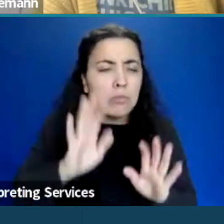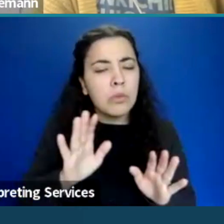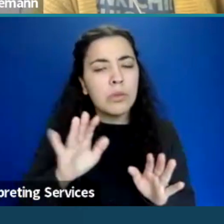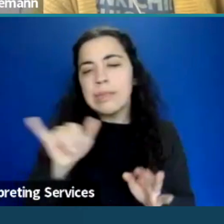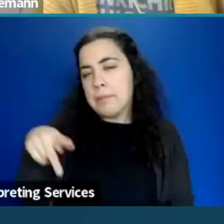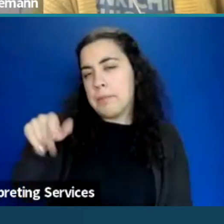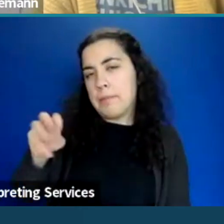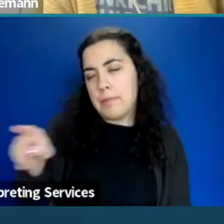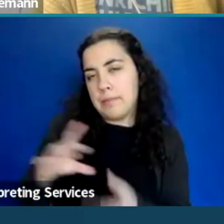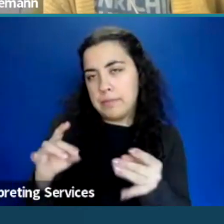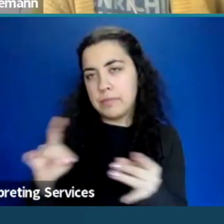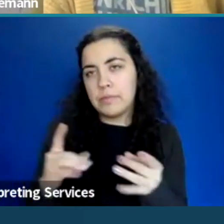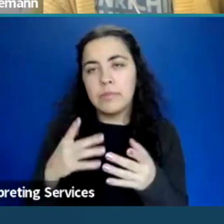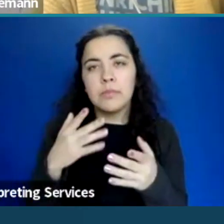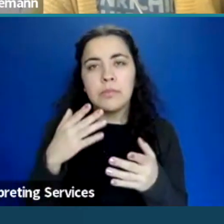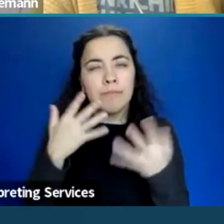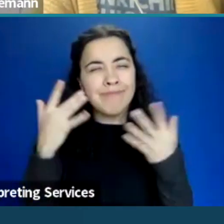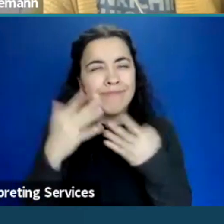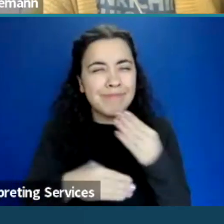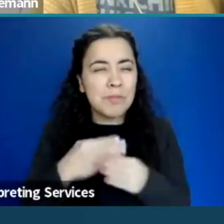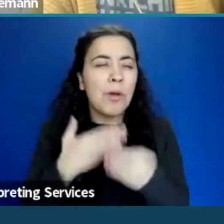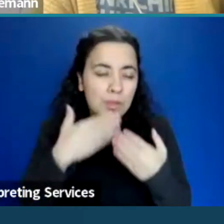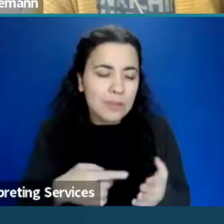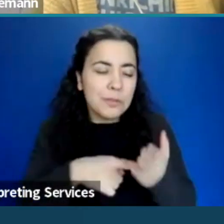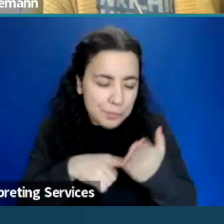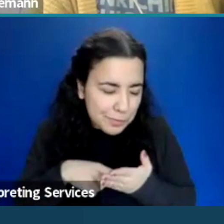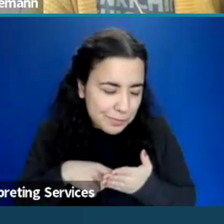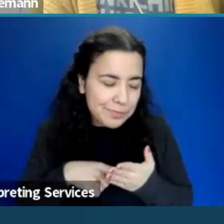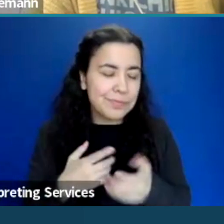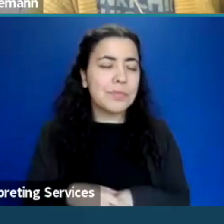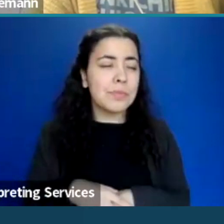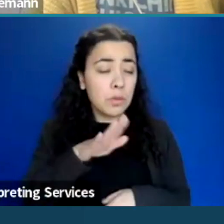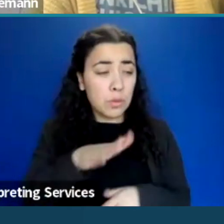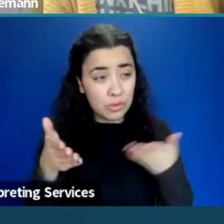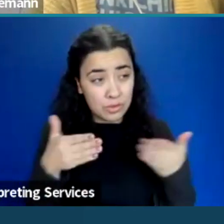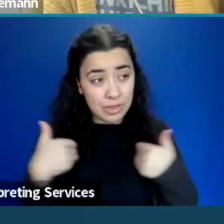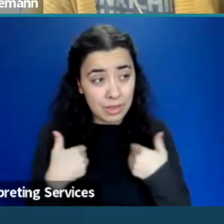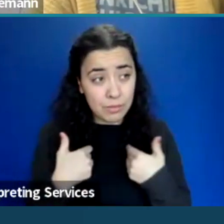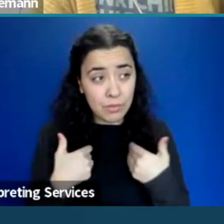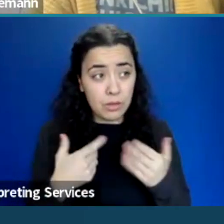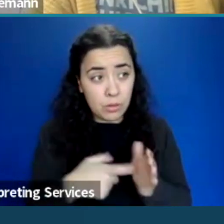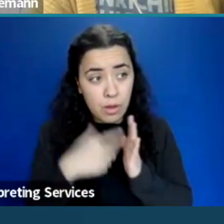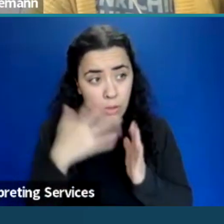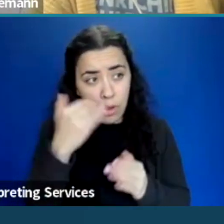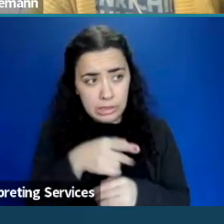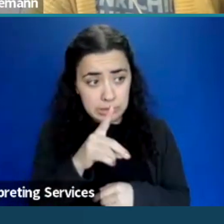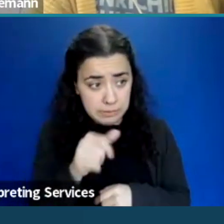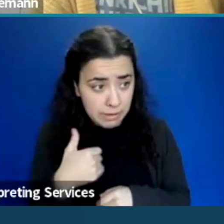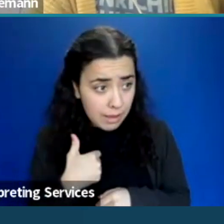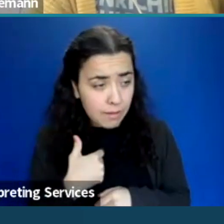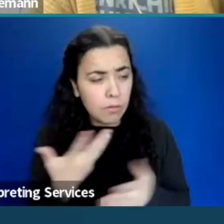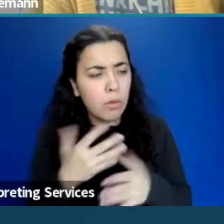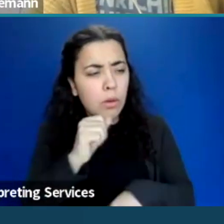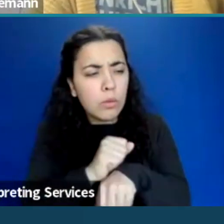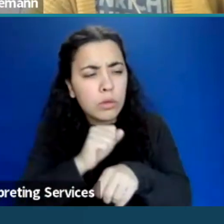and show customer service and just say, oh, thank you for showing that to me. Now, is your service animal required because of a disability? What work or task is it